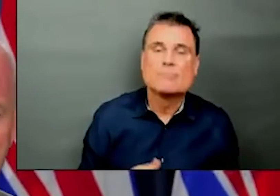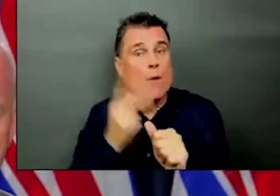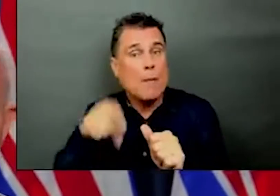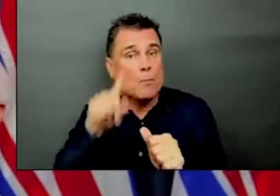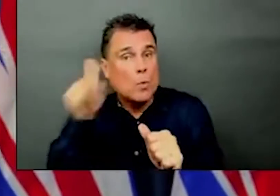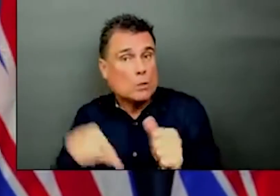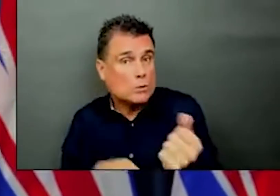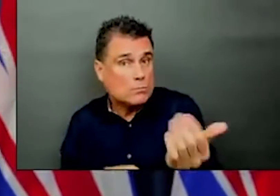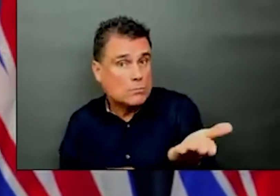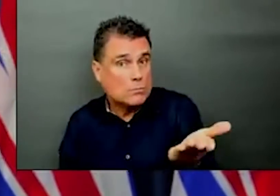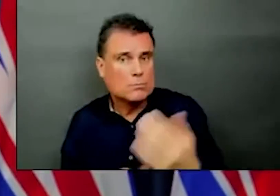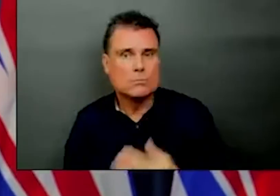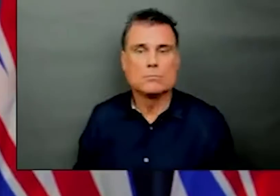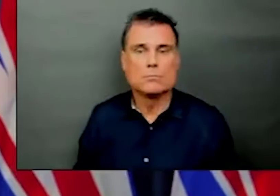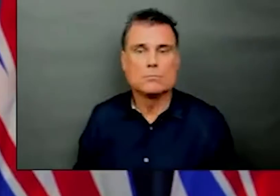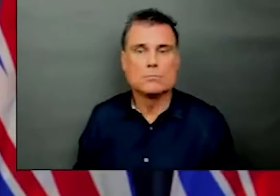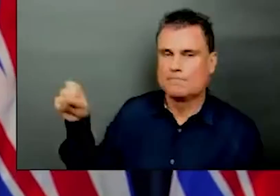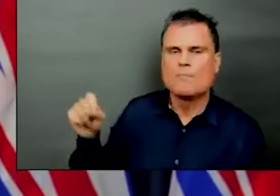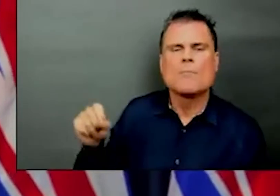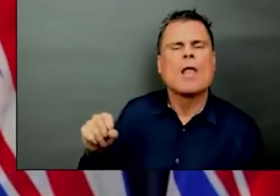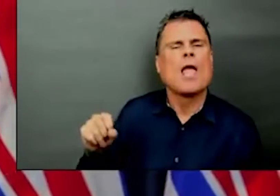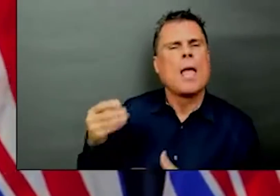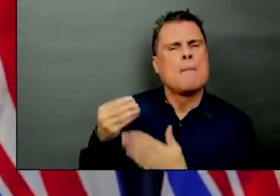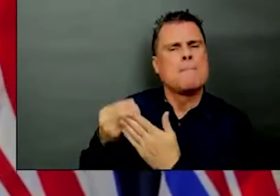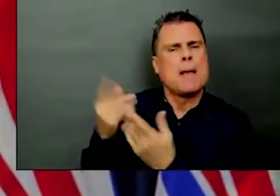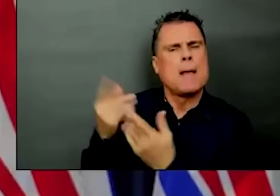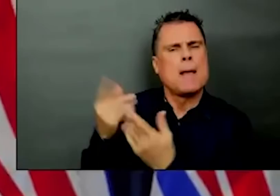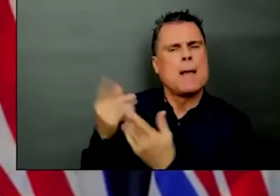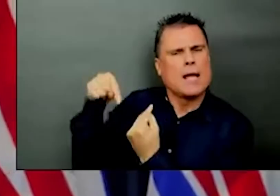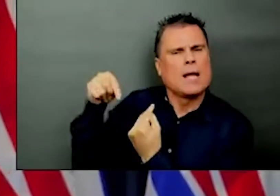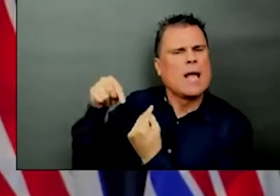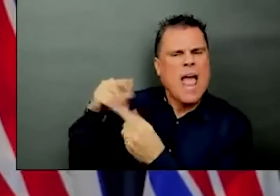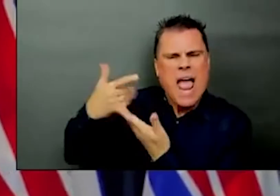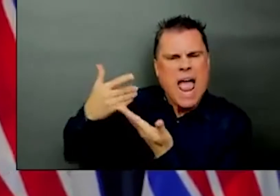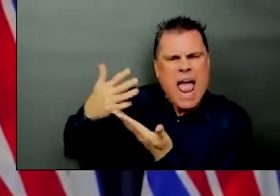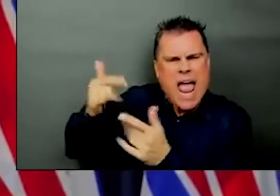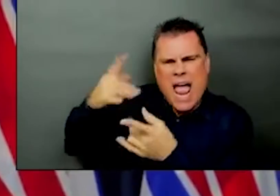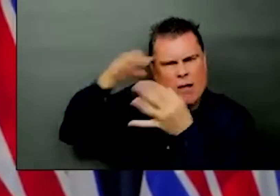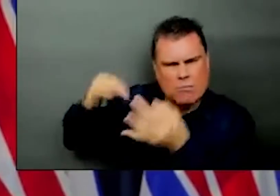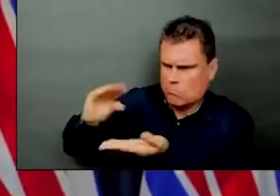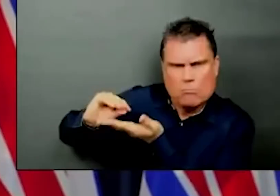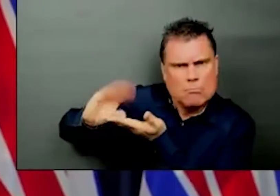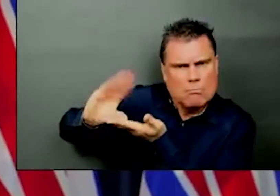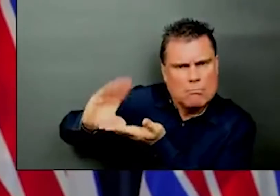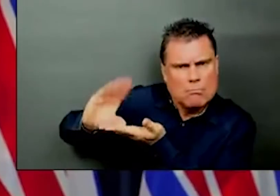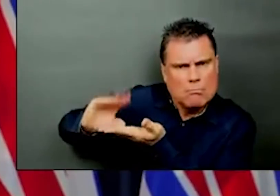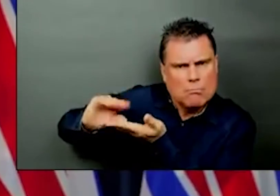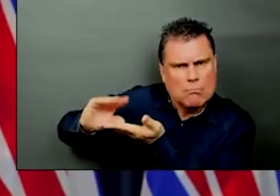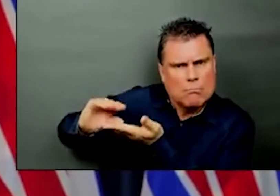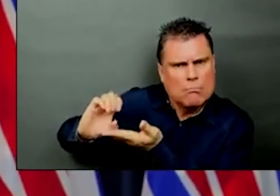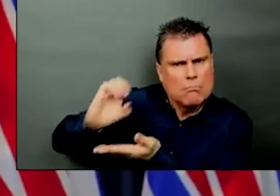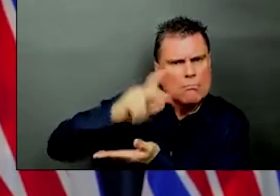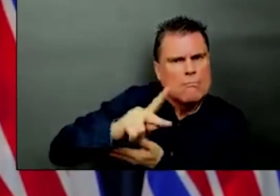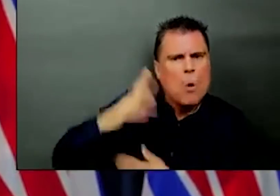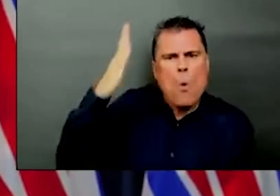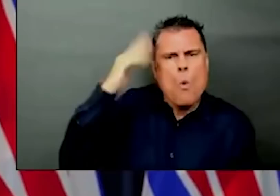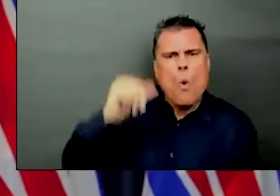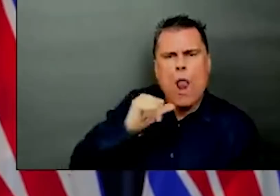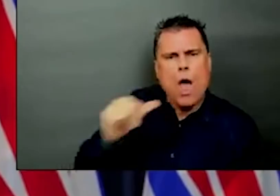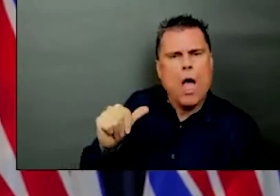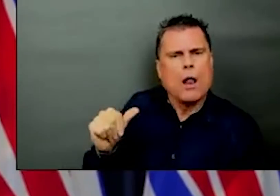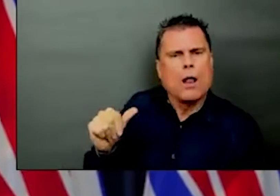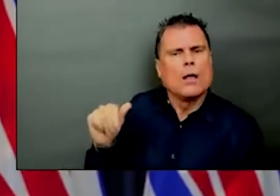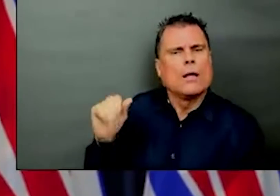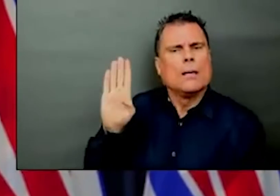rebate amount, and why didn't you sort of allow the BC Utilities Commission to sort of set that rebate amount? Well,